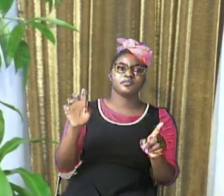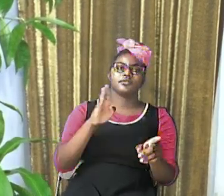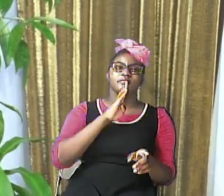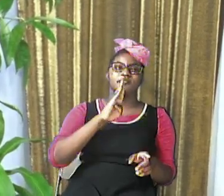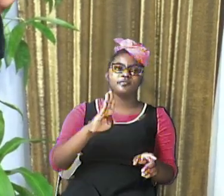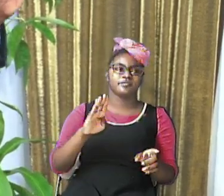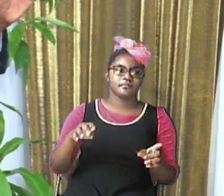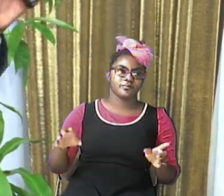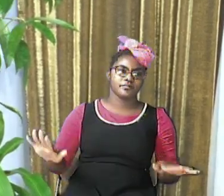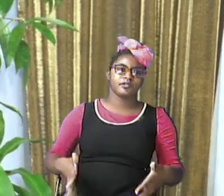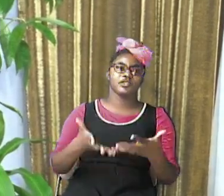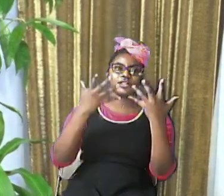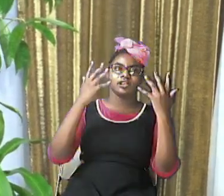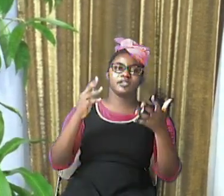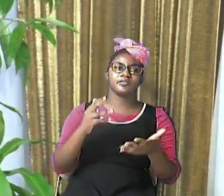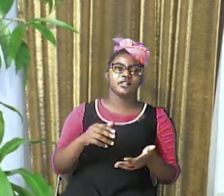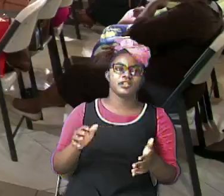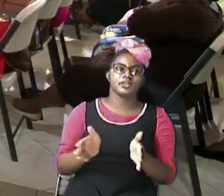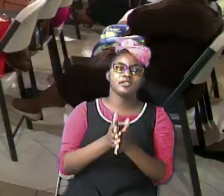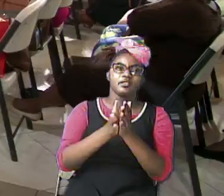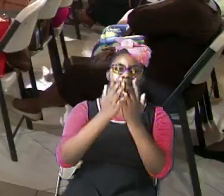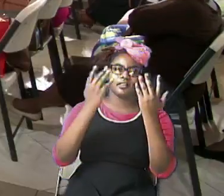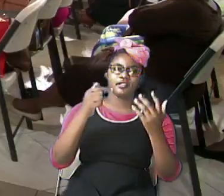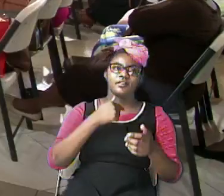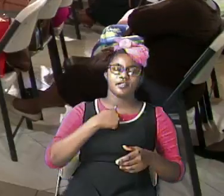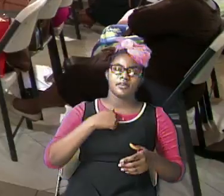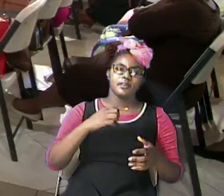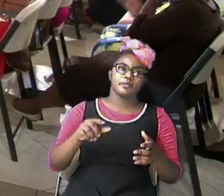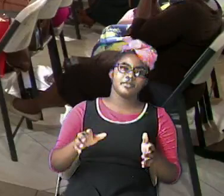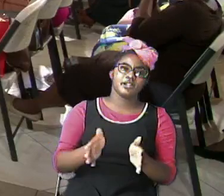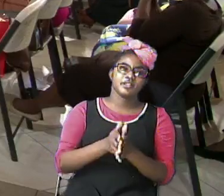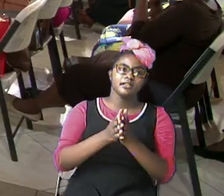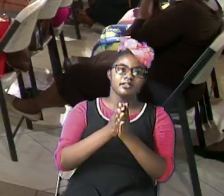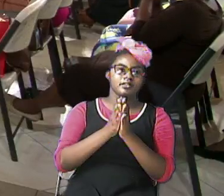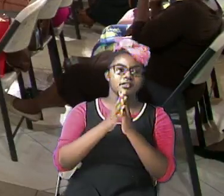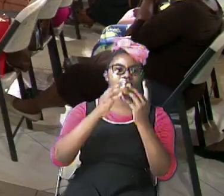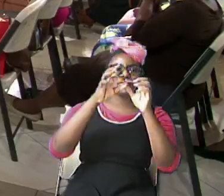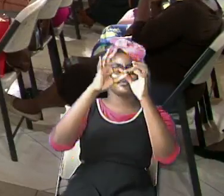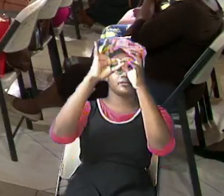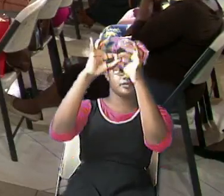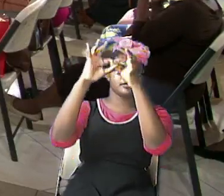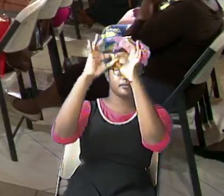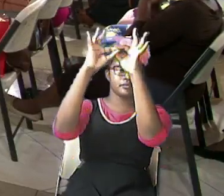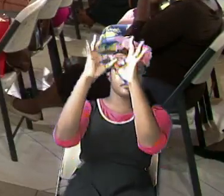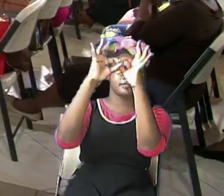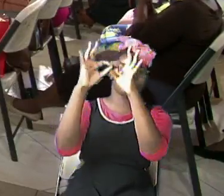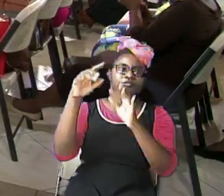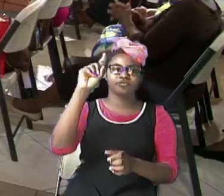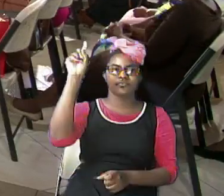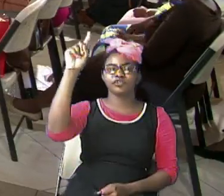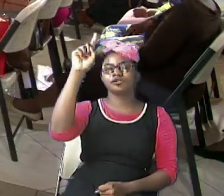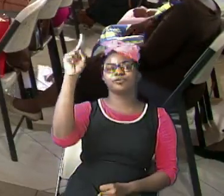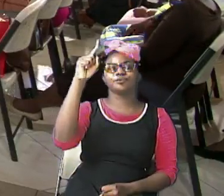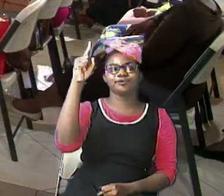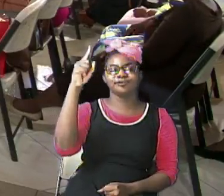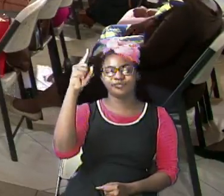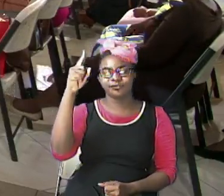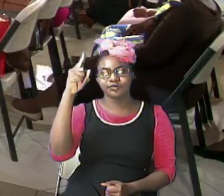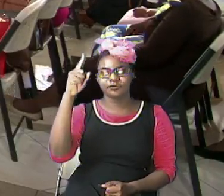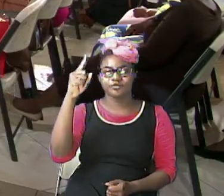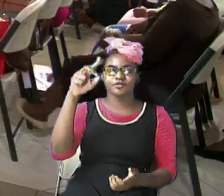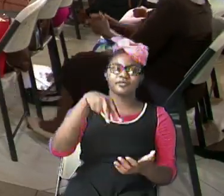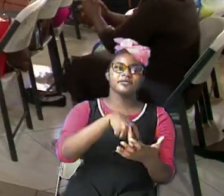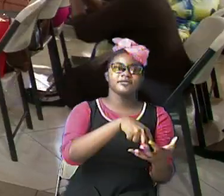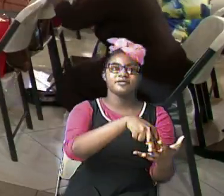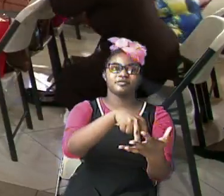My hallelujah belongs to Him. Belongs to you. Oh, somebody praise the Lord. Somebody stand up on your